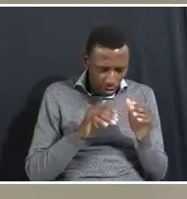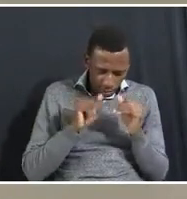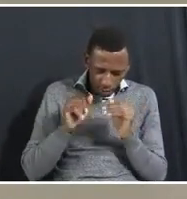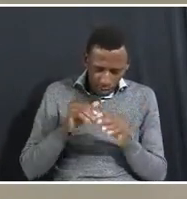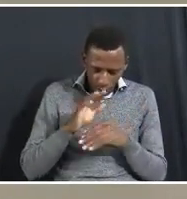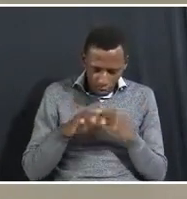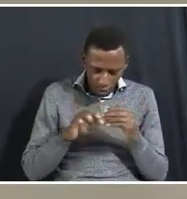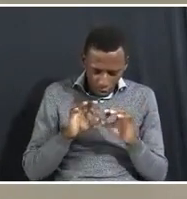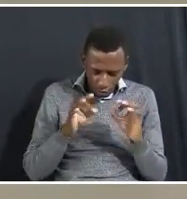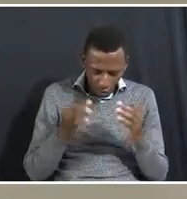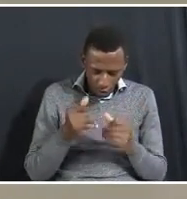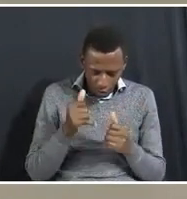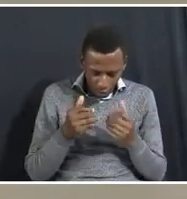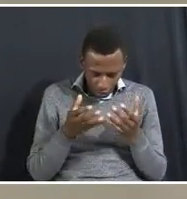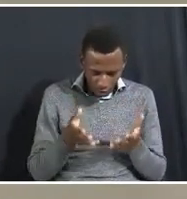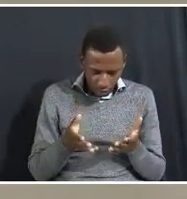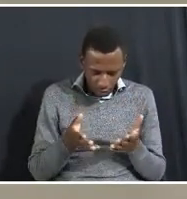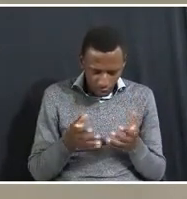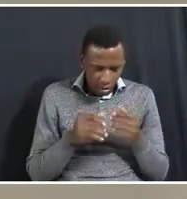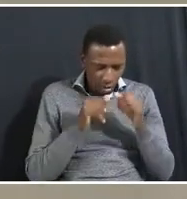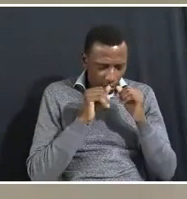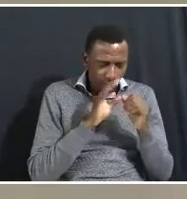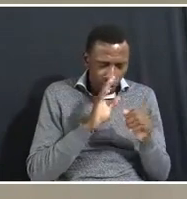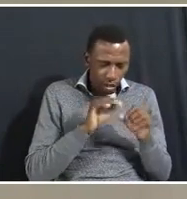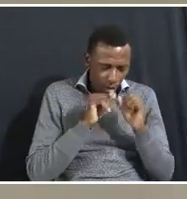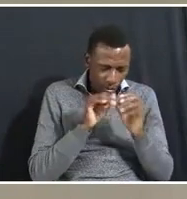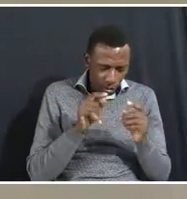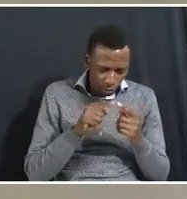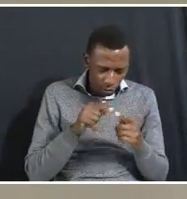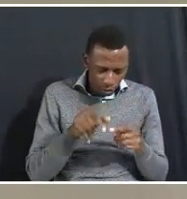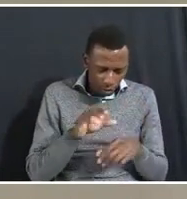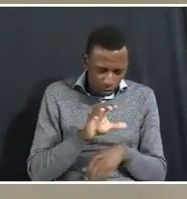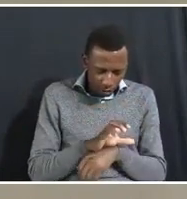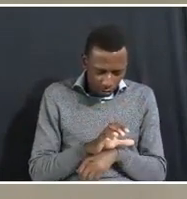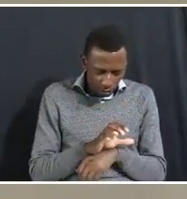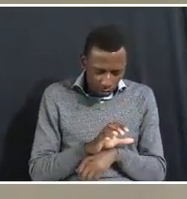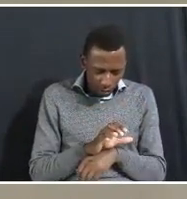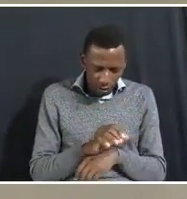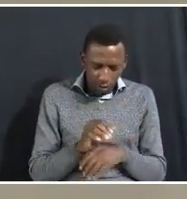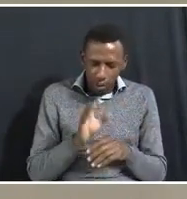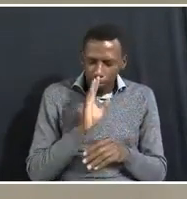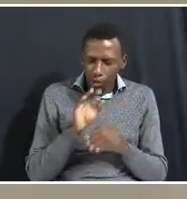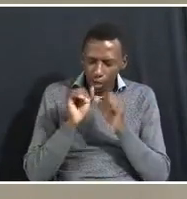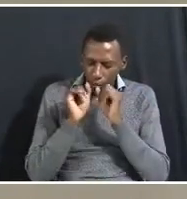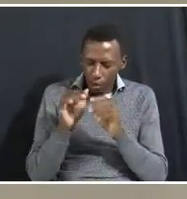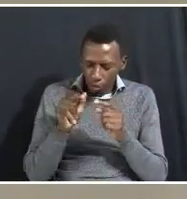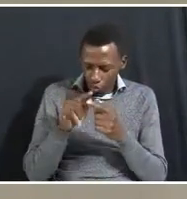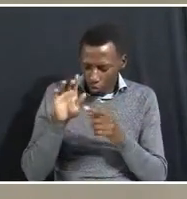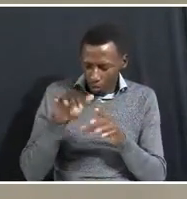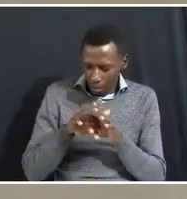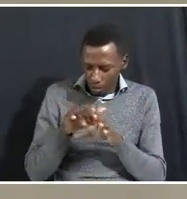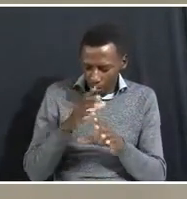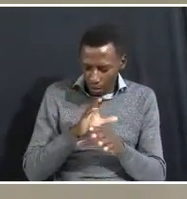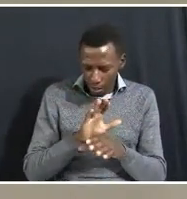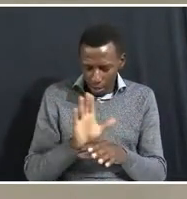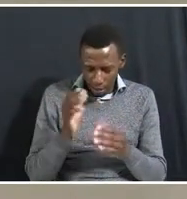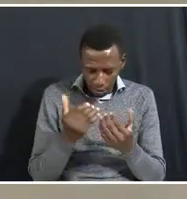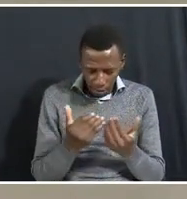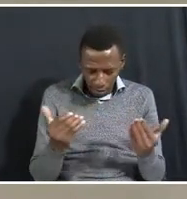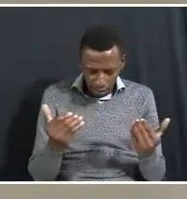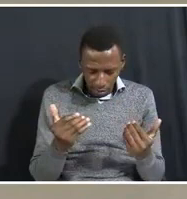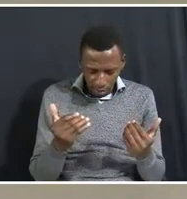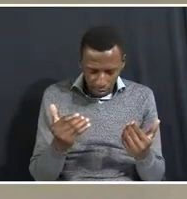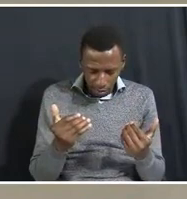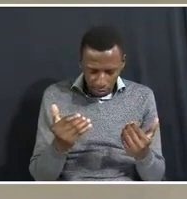here. Be a blessing to this church. Be a blessing to your members and your children. Father, crown us